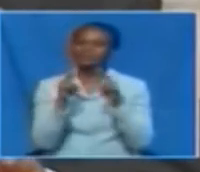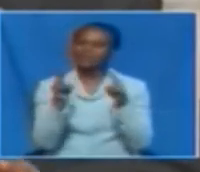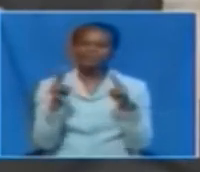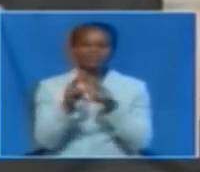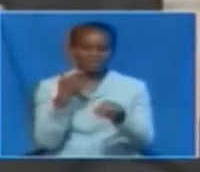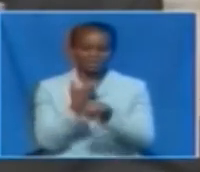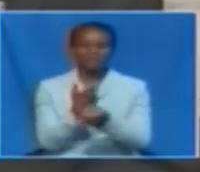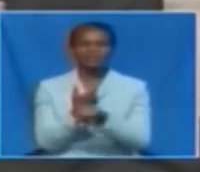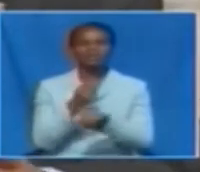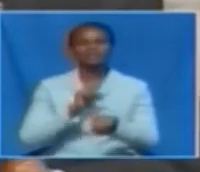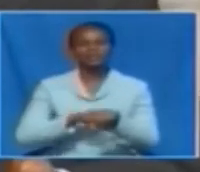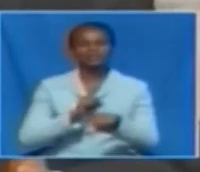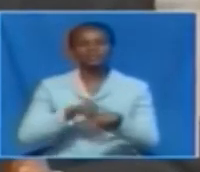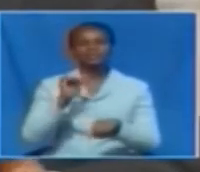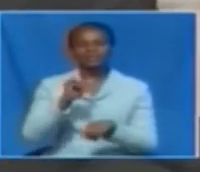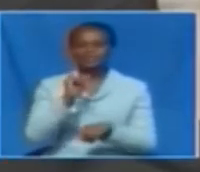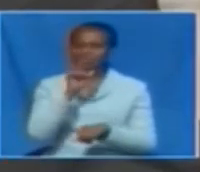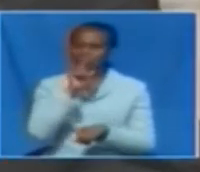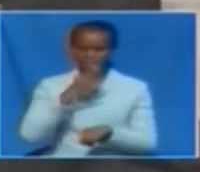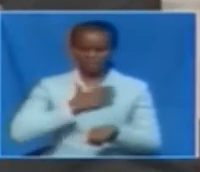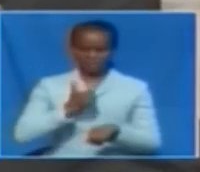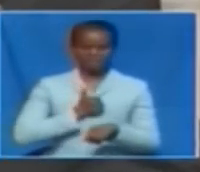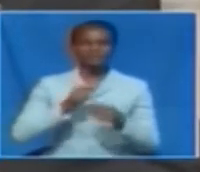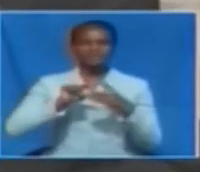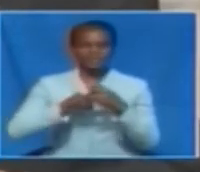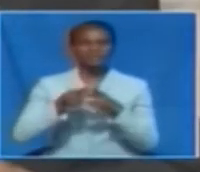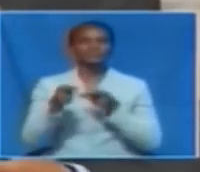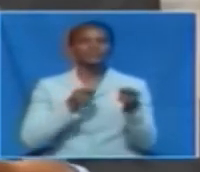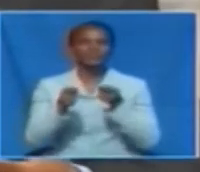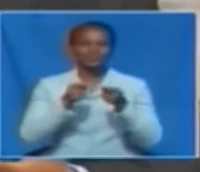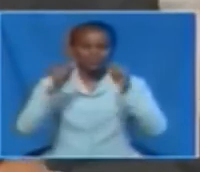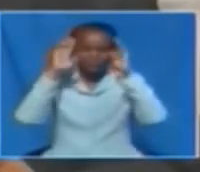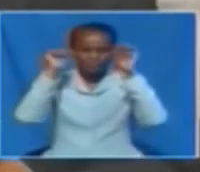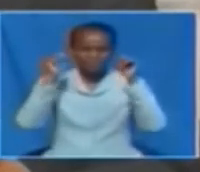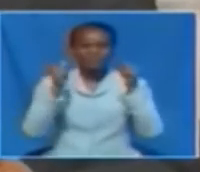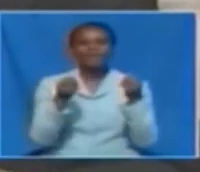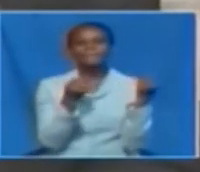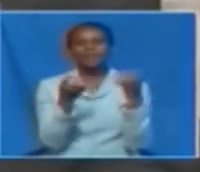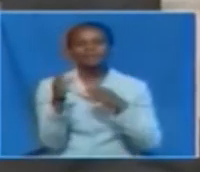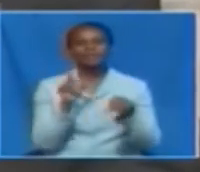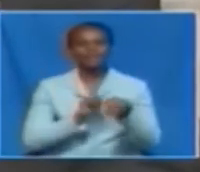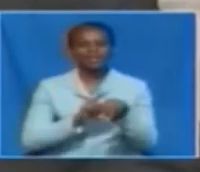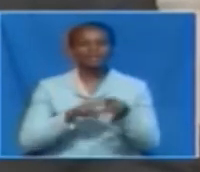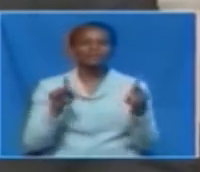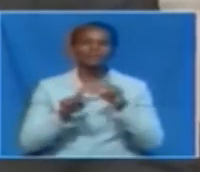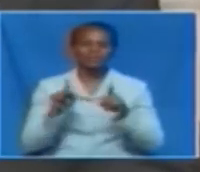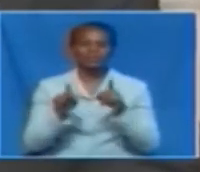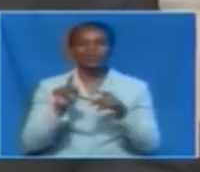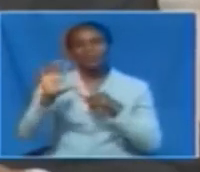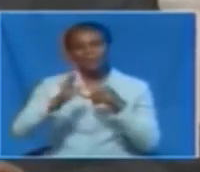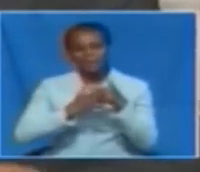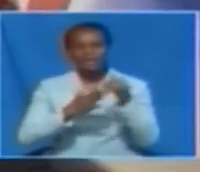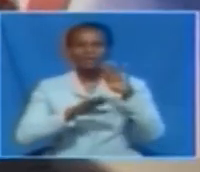moment, and that's when I took it up as president. At that time, a lot of people that now are coming back had run away